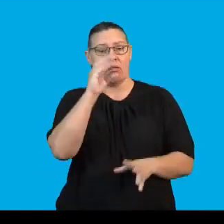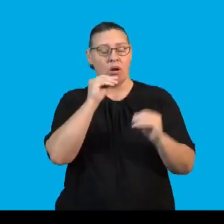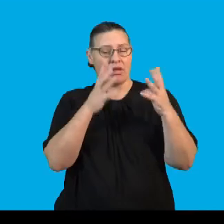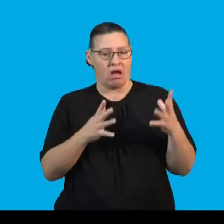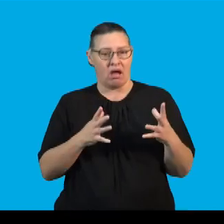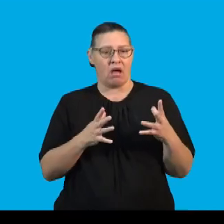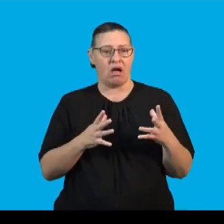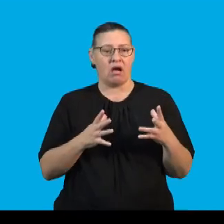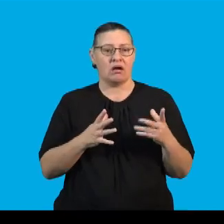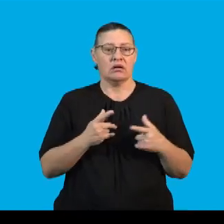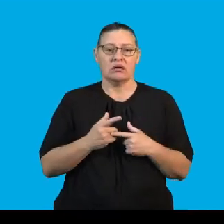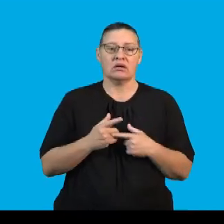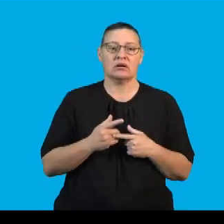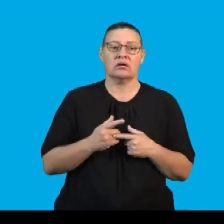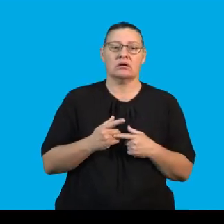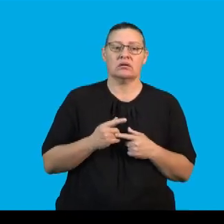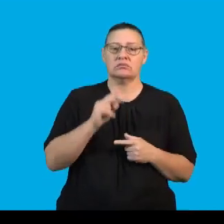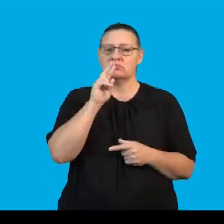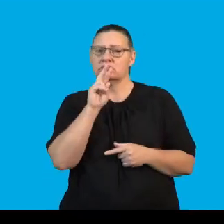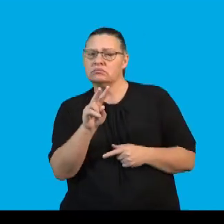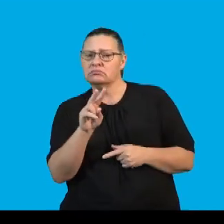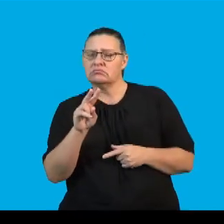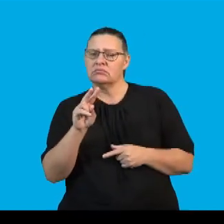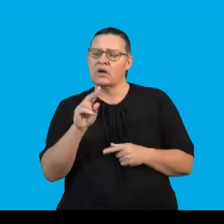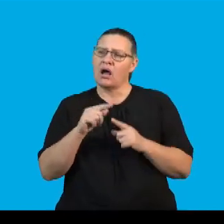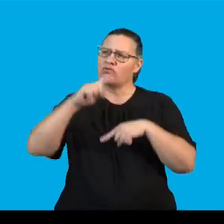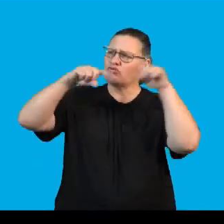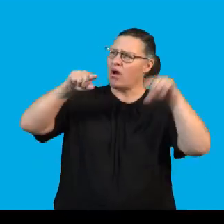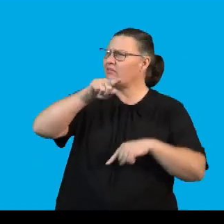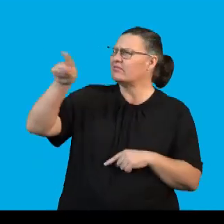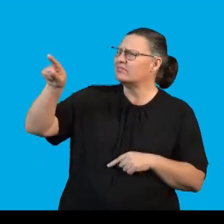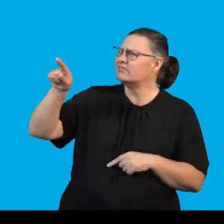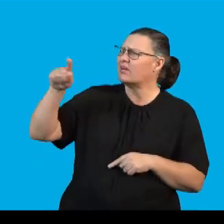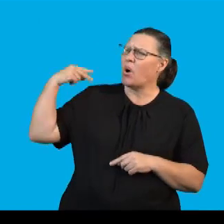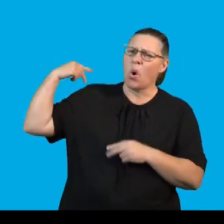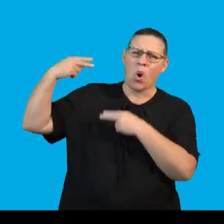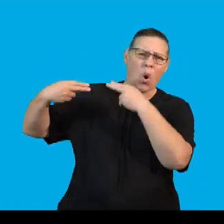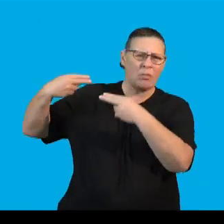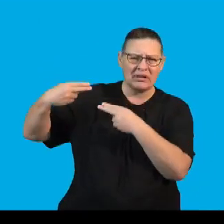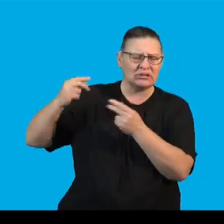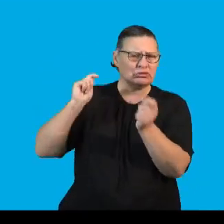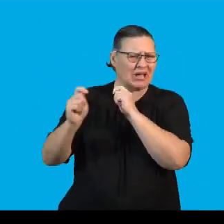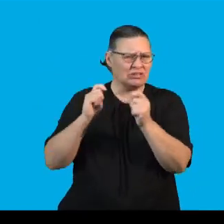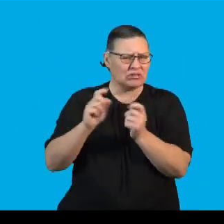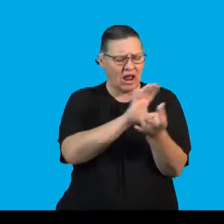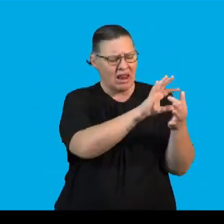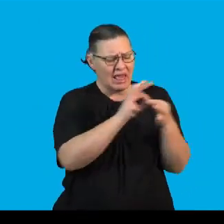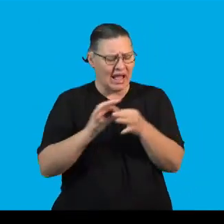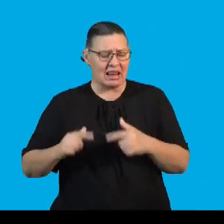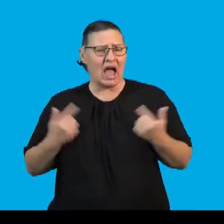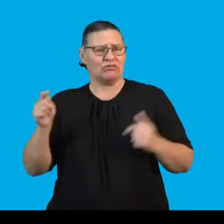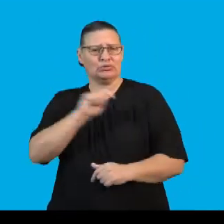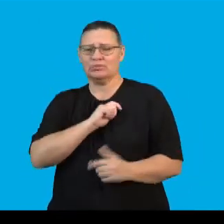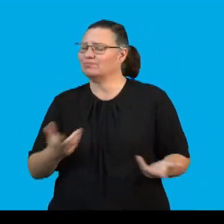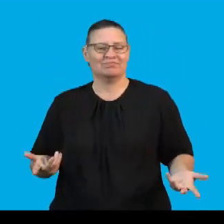most instances, learners cannot interpret unseen graphs of hormones, hormonal changes or hormone changes and link to